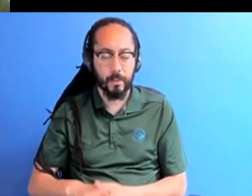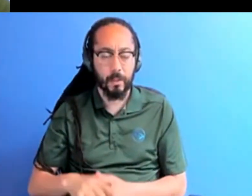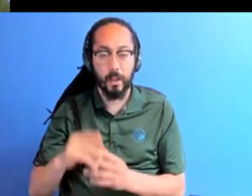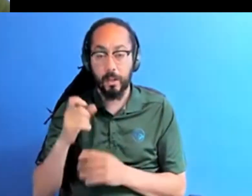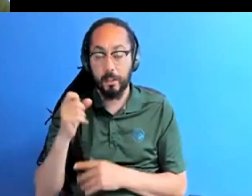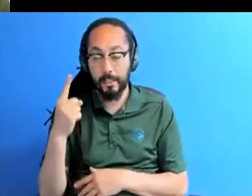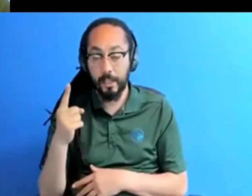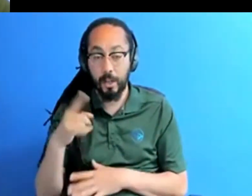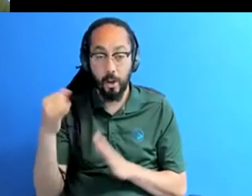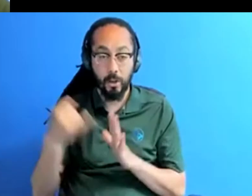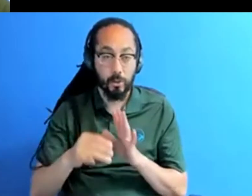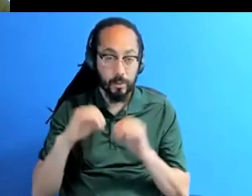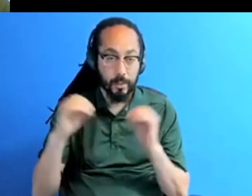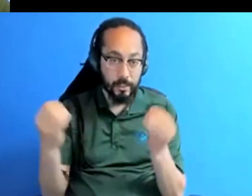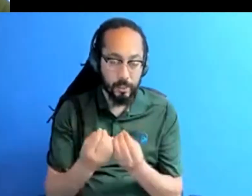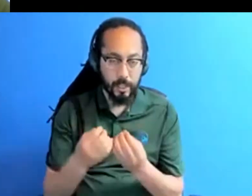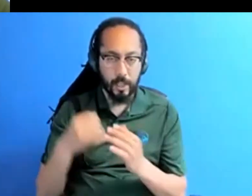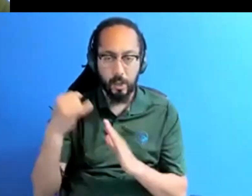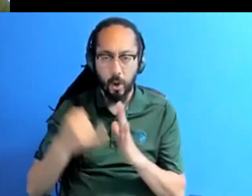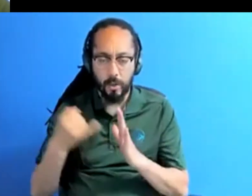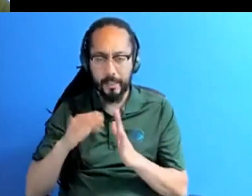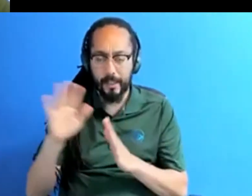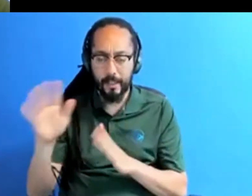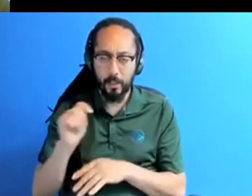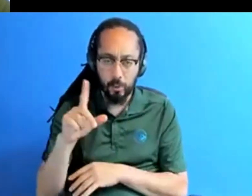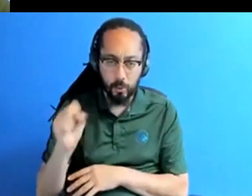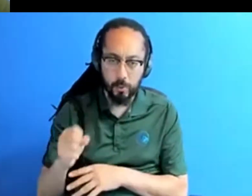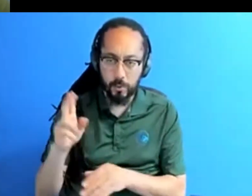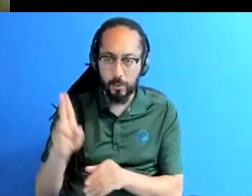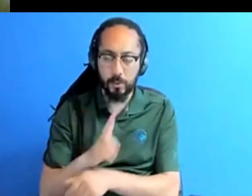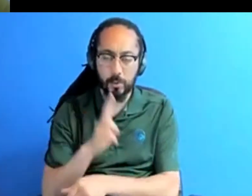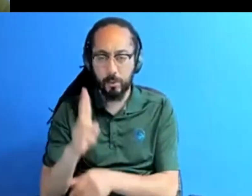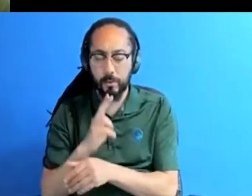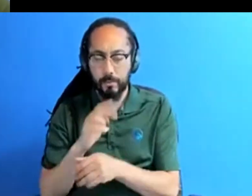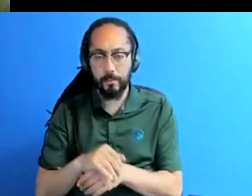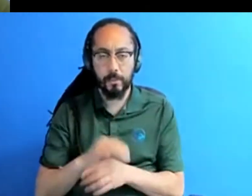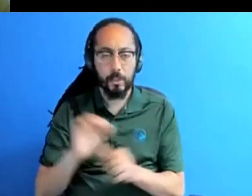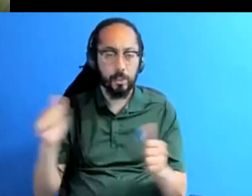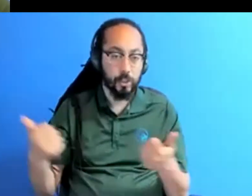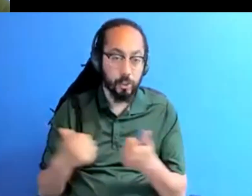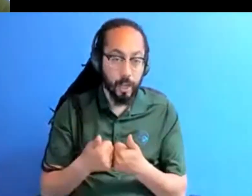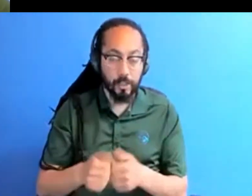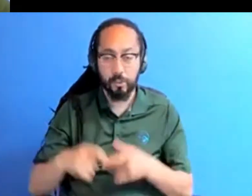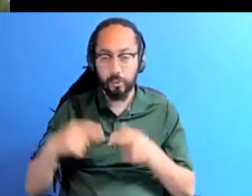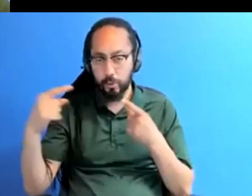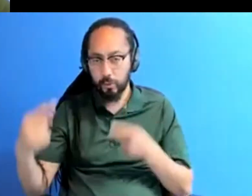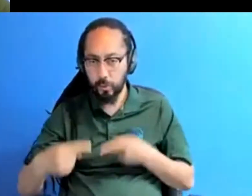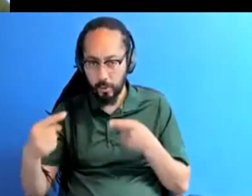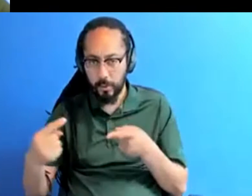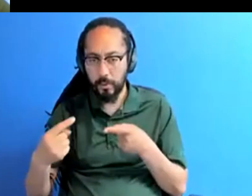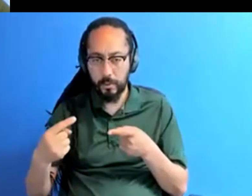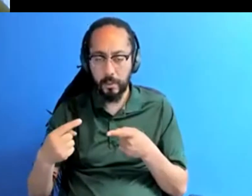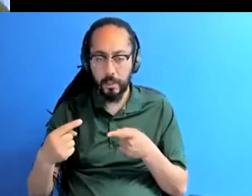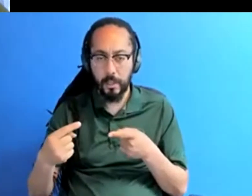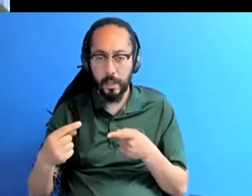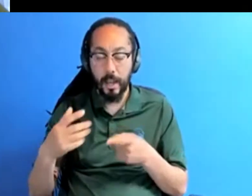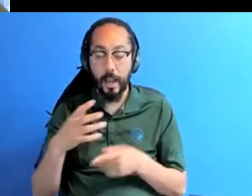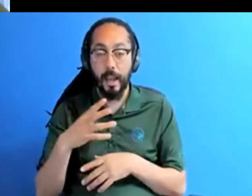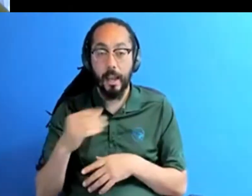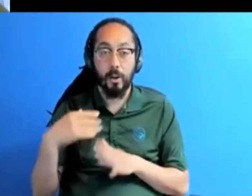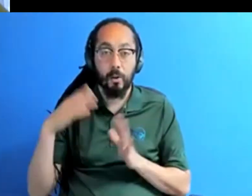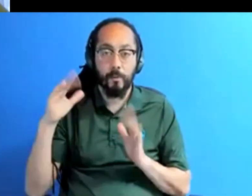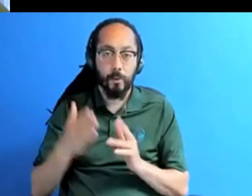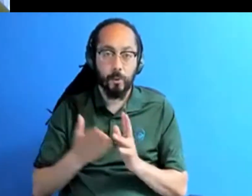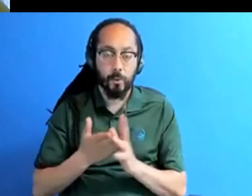artists and the tools that they're using, some of the challenges, some of the struggles, and hopefully through this process, this learning curve